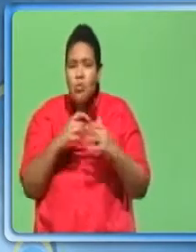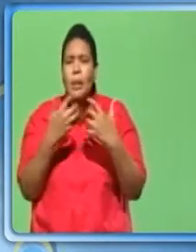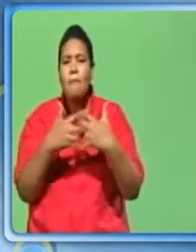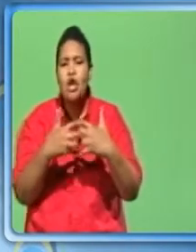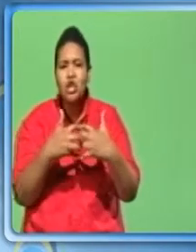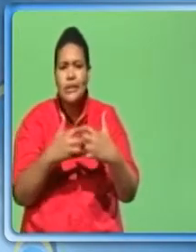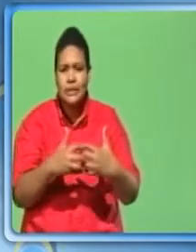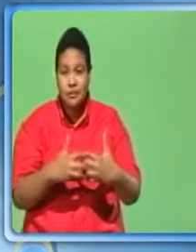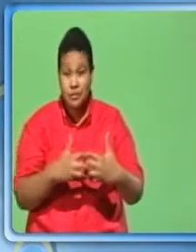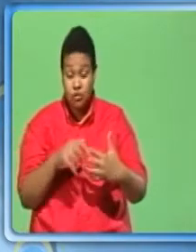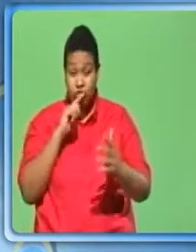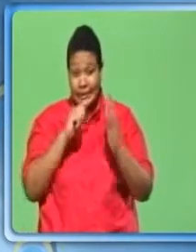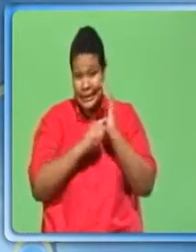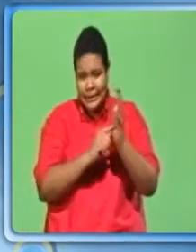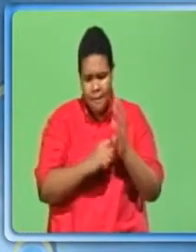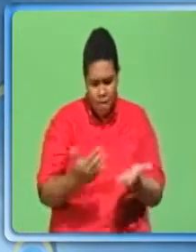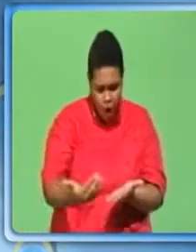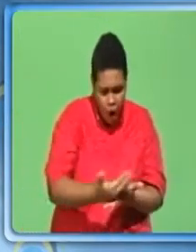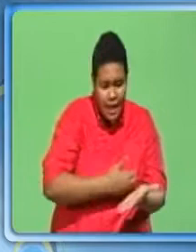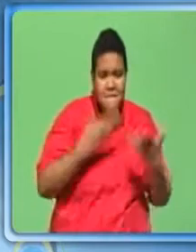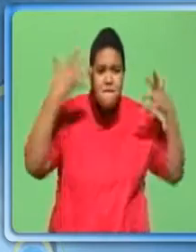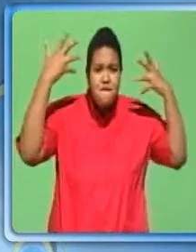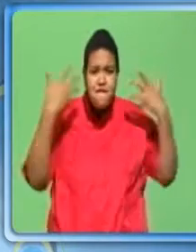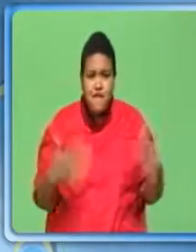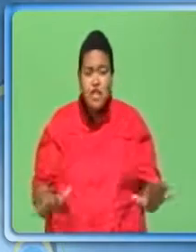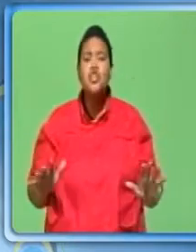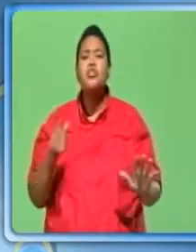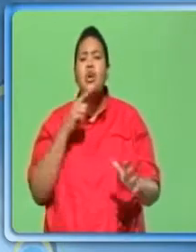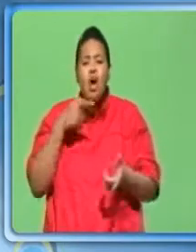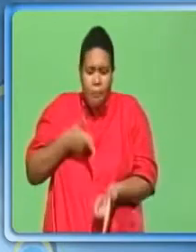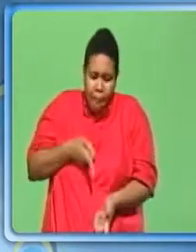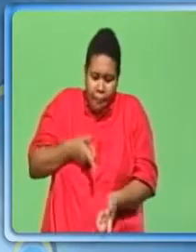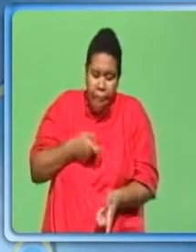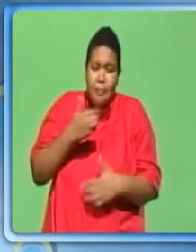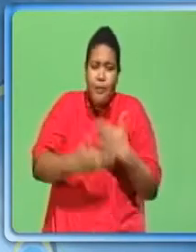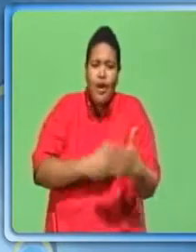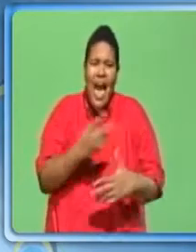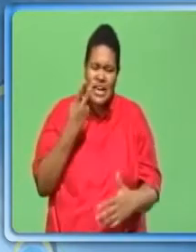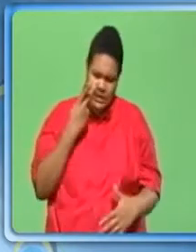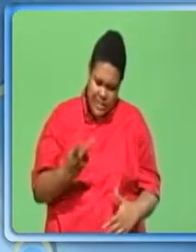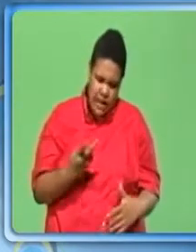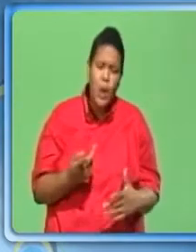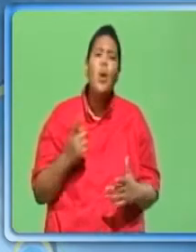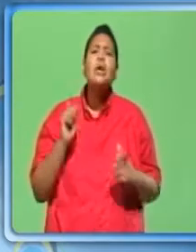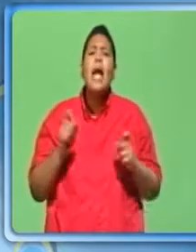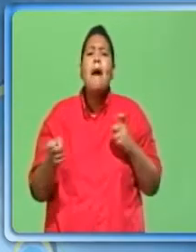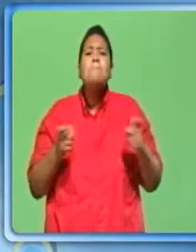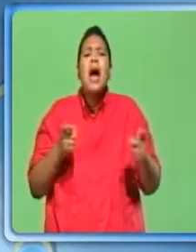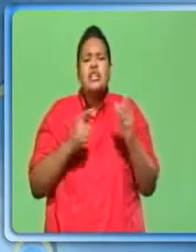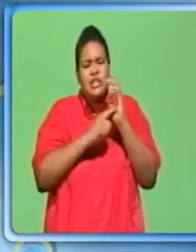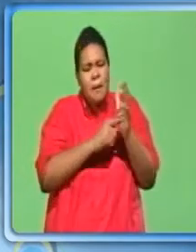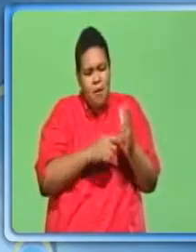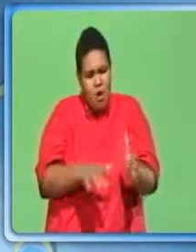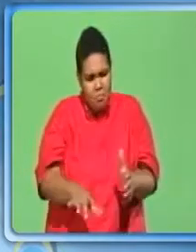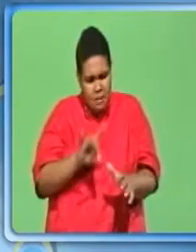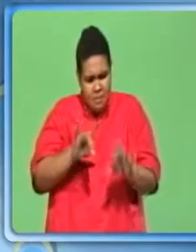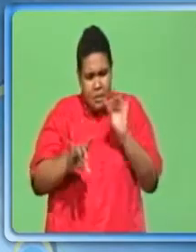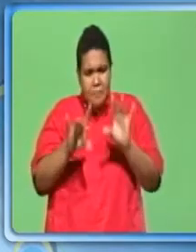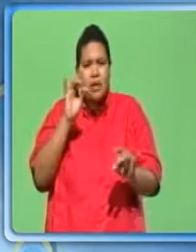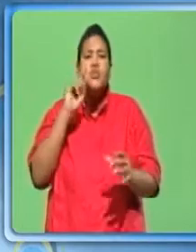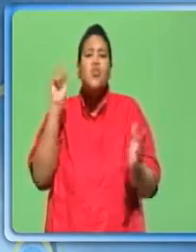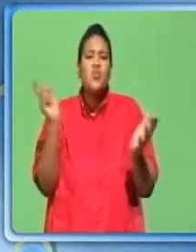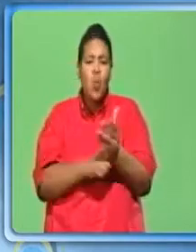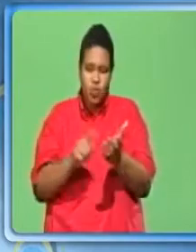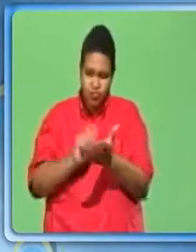machines. The samples are collected as drilling progresses, and depths at which samples are collected are